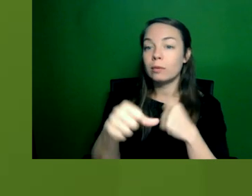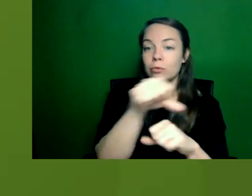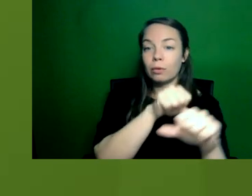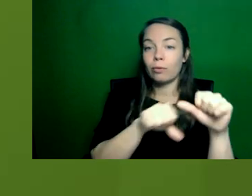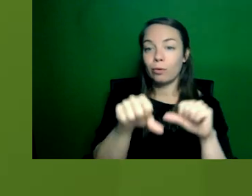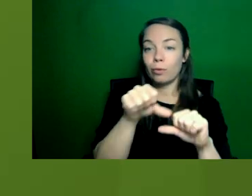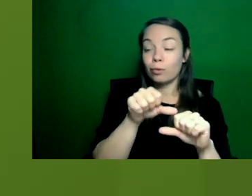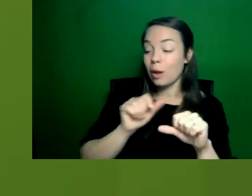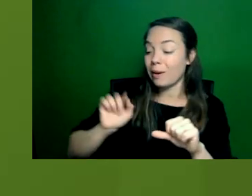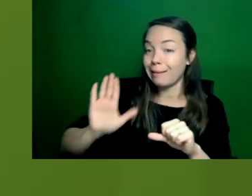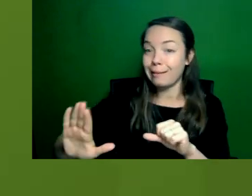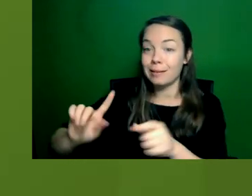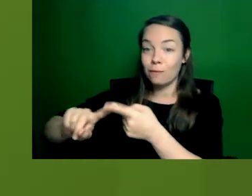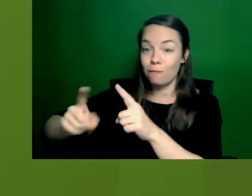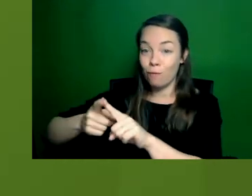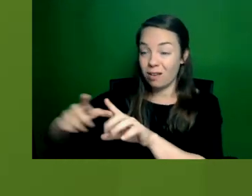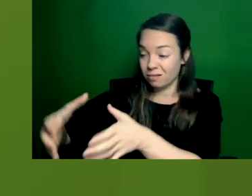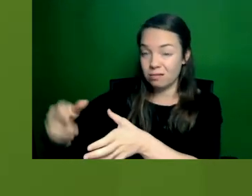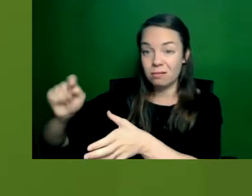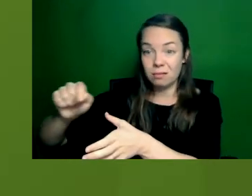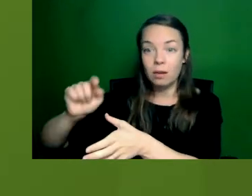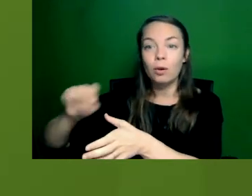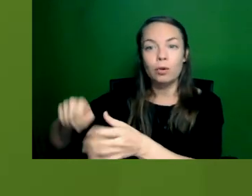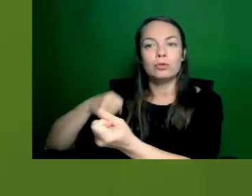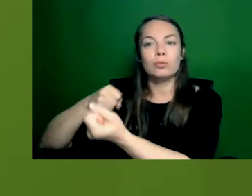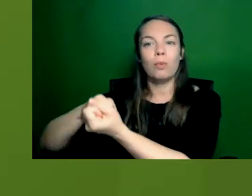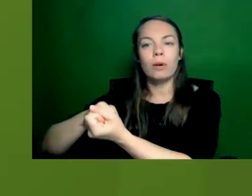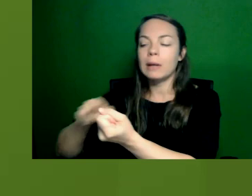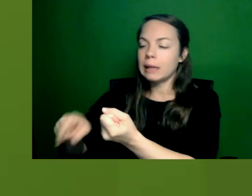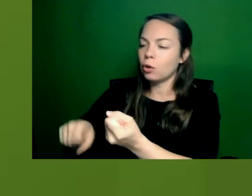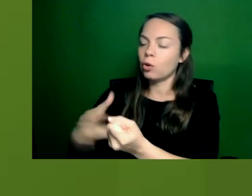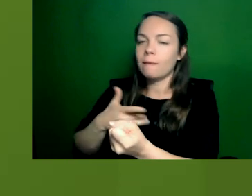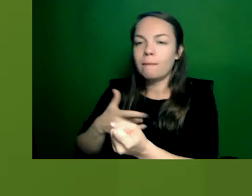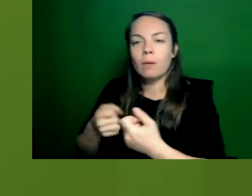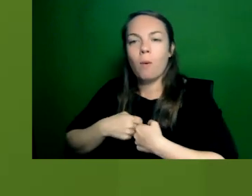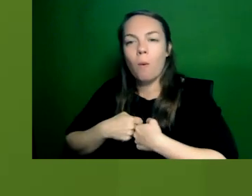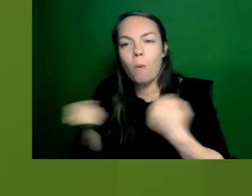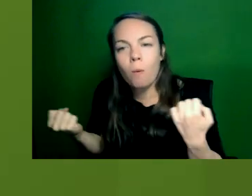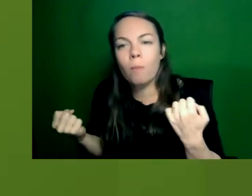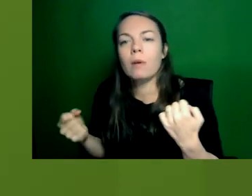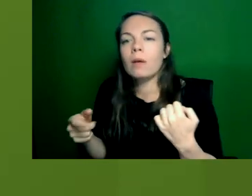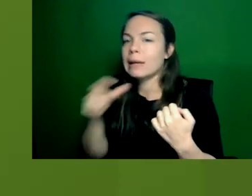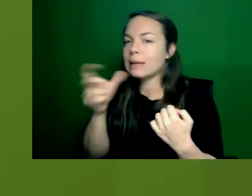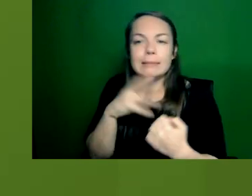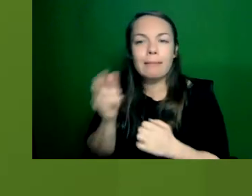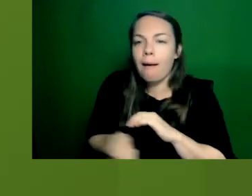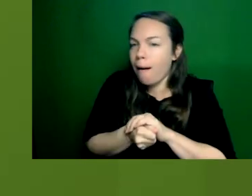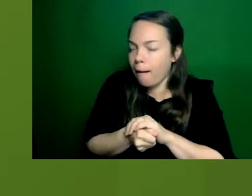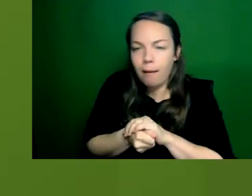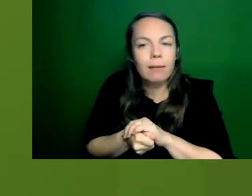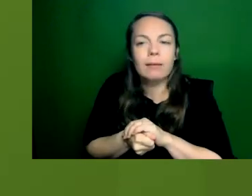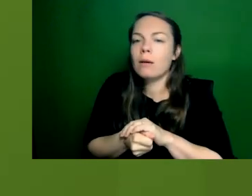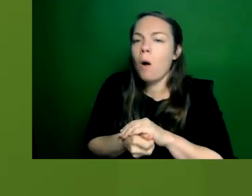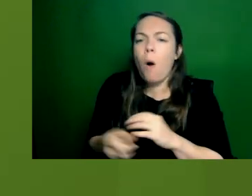his friends in that situation could play that role where he has the space to feel cared for, where he doesn't need to tuck it away. He doesn't need to